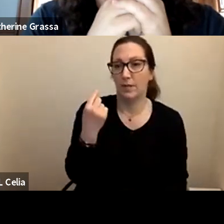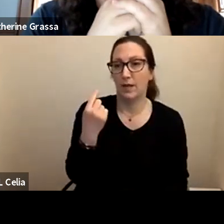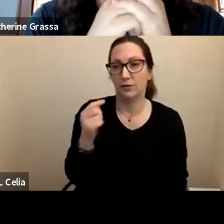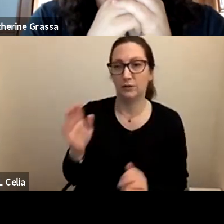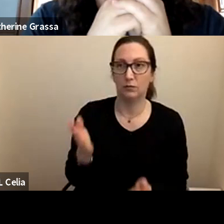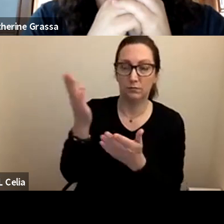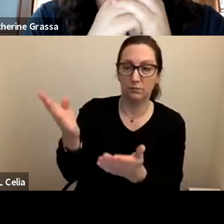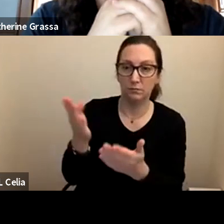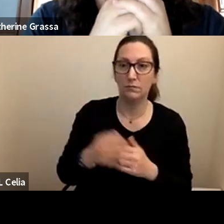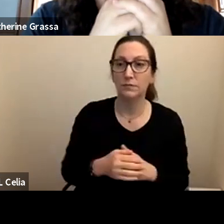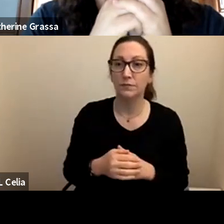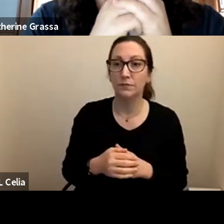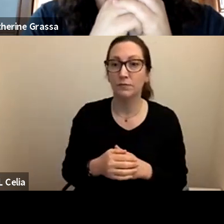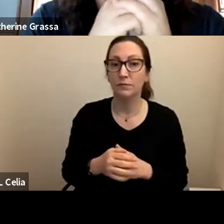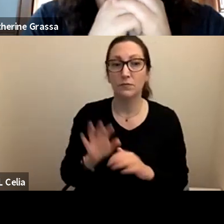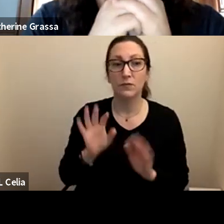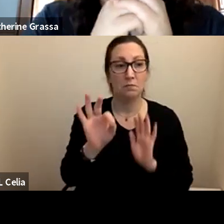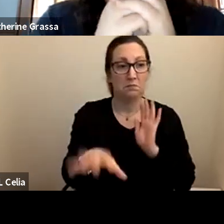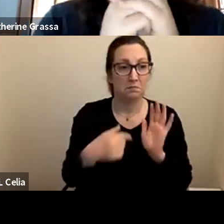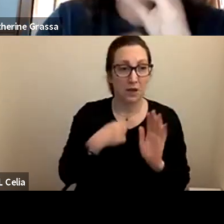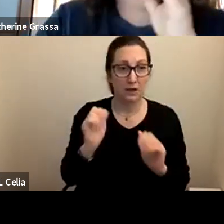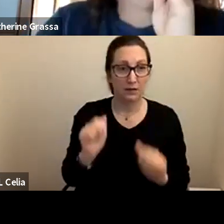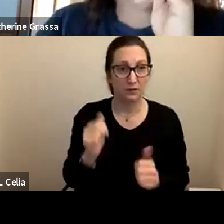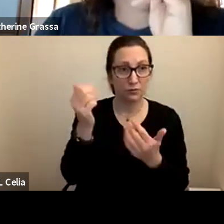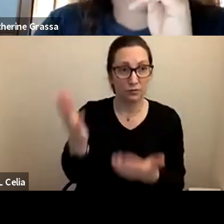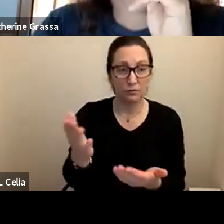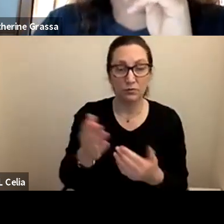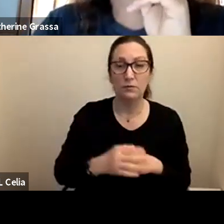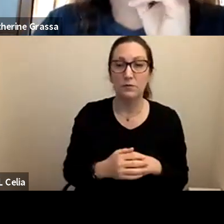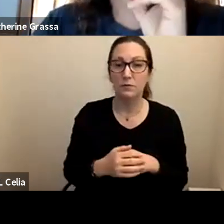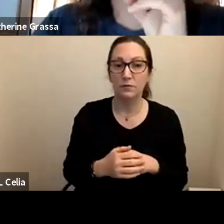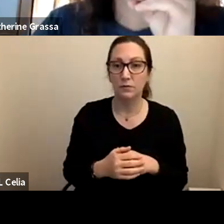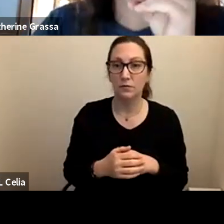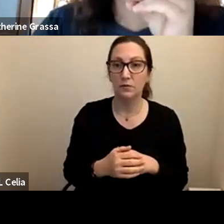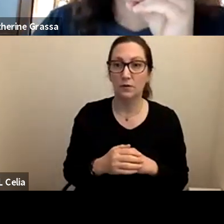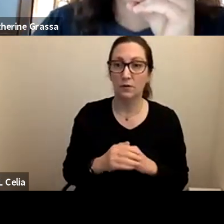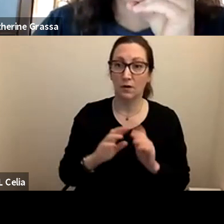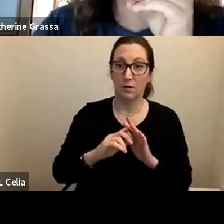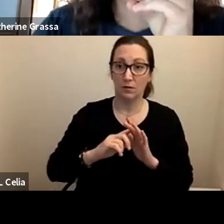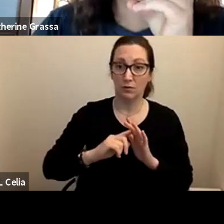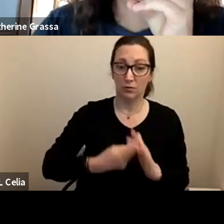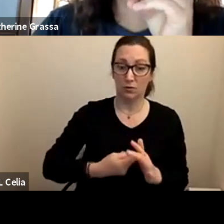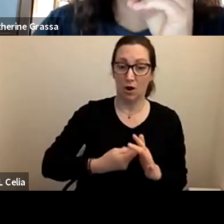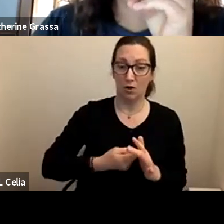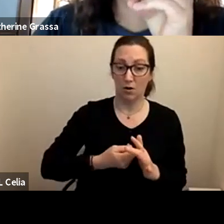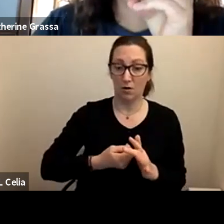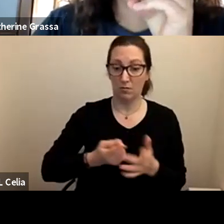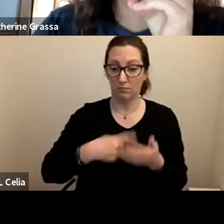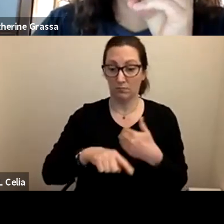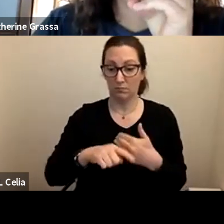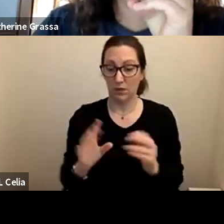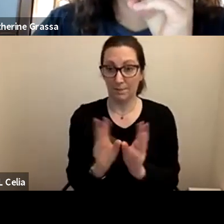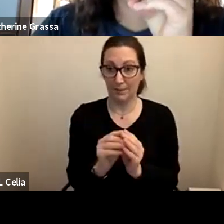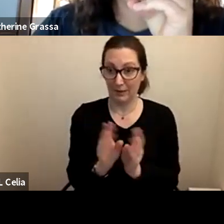So I would like to suggest that beginning with the next meeting, that we devote